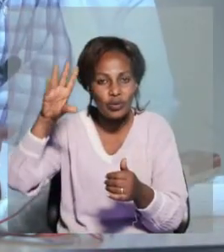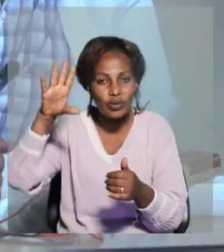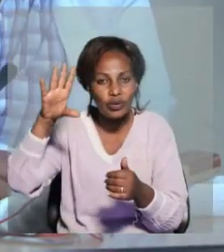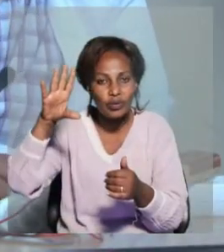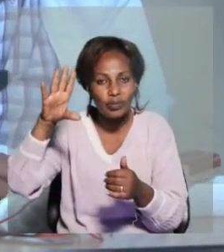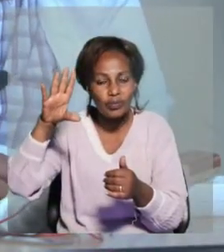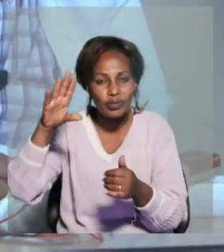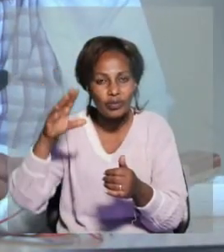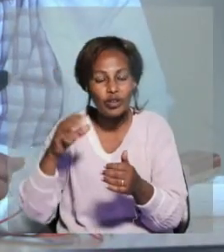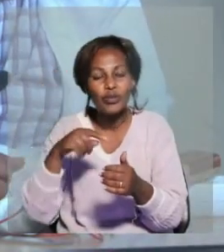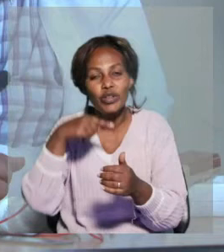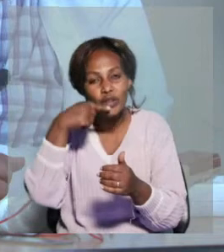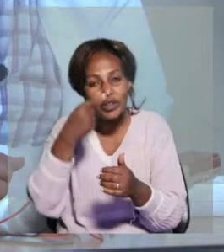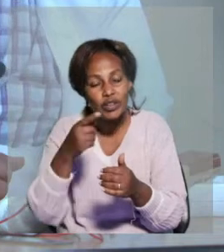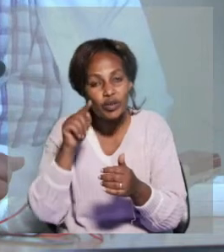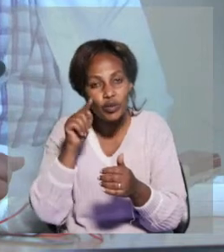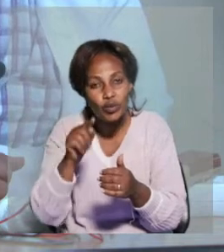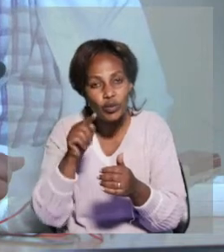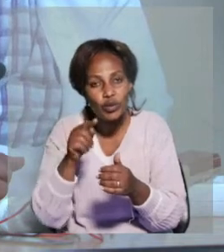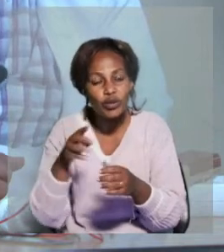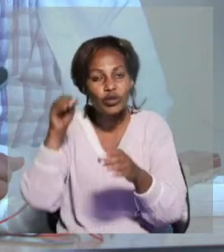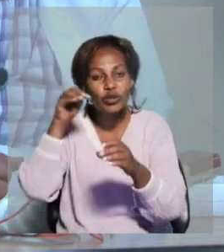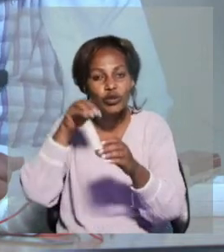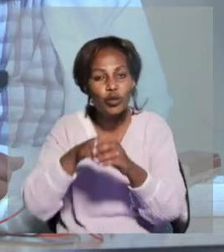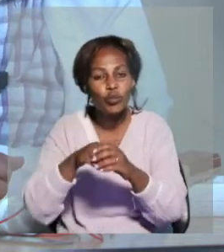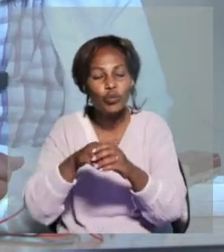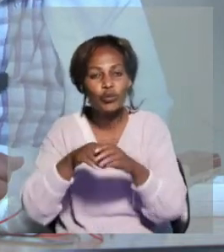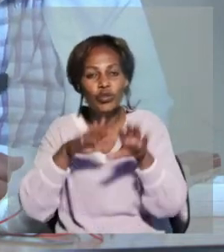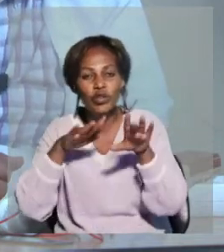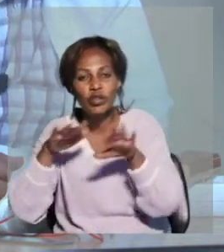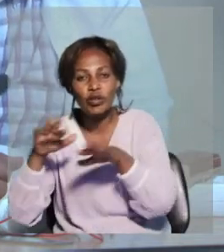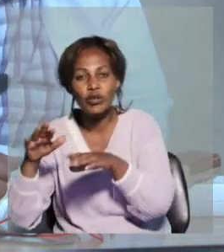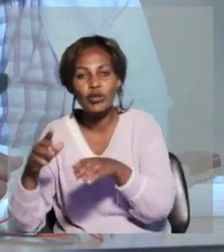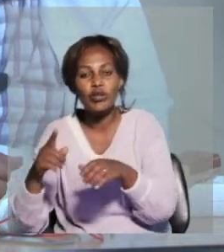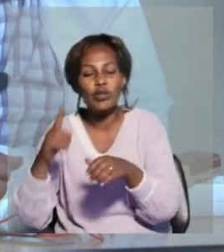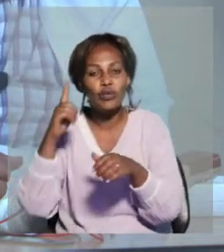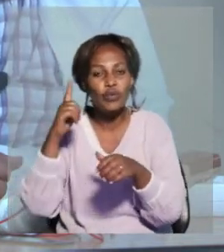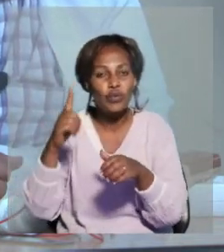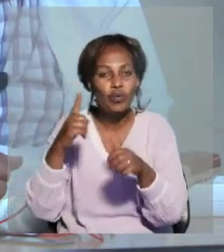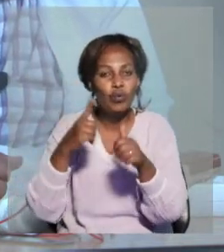I will tell you the input current first for bulb one.